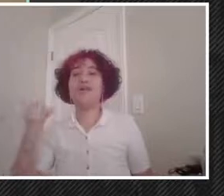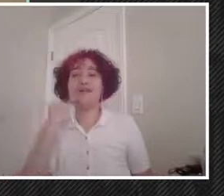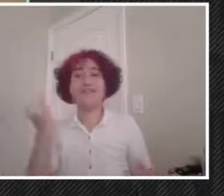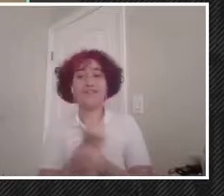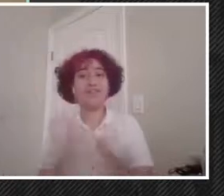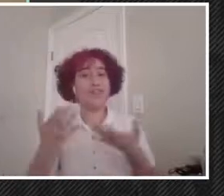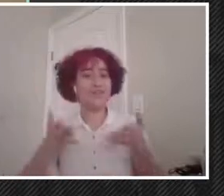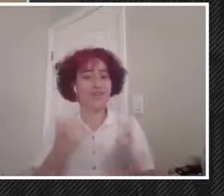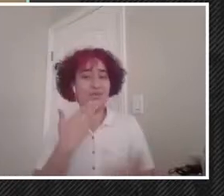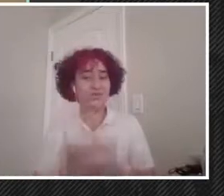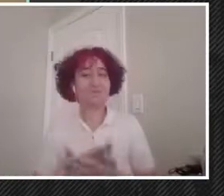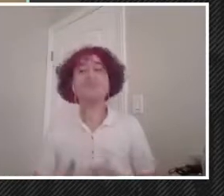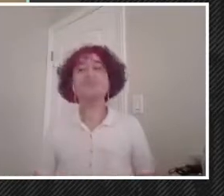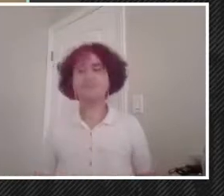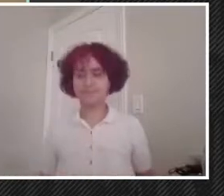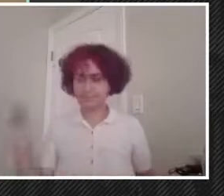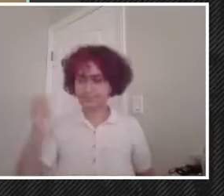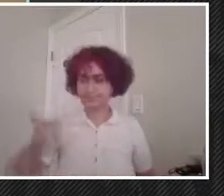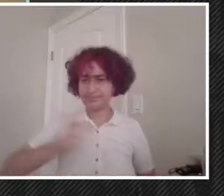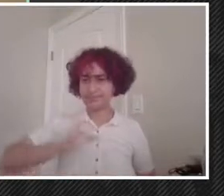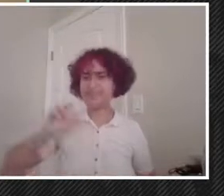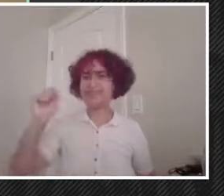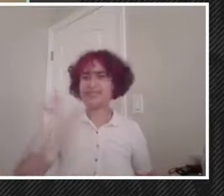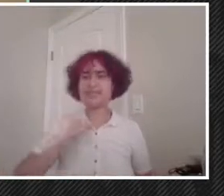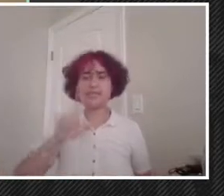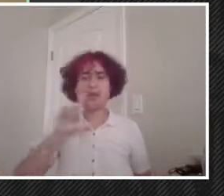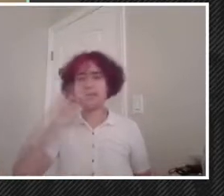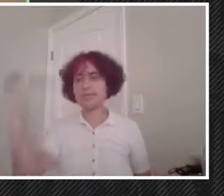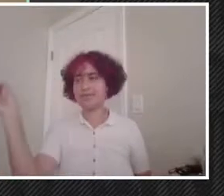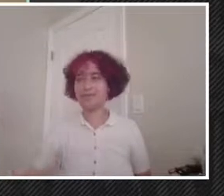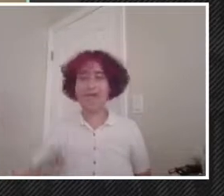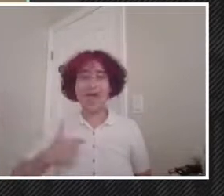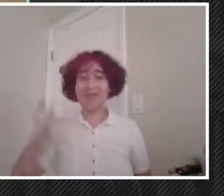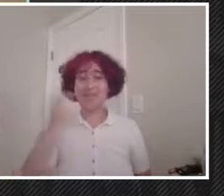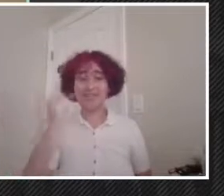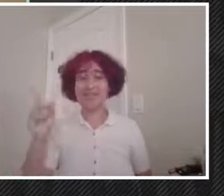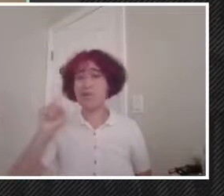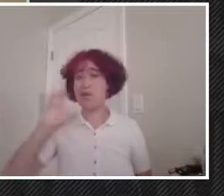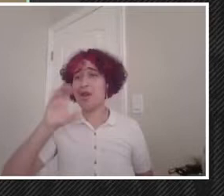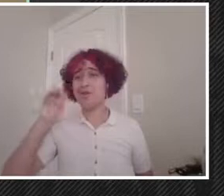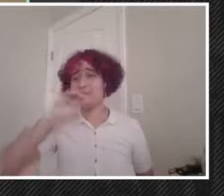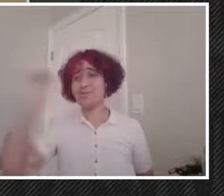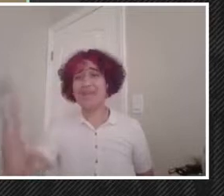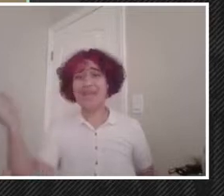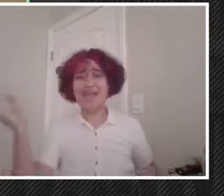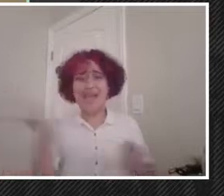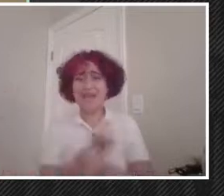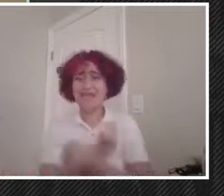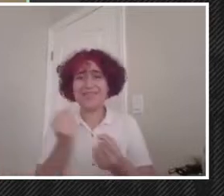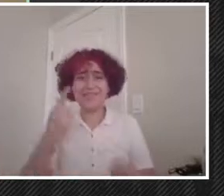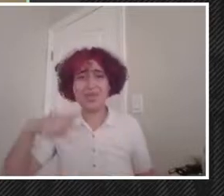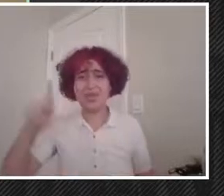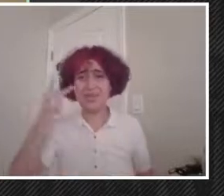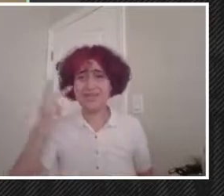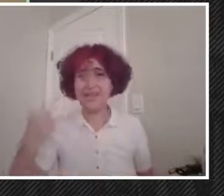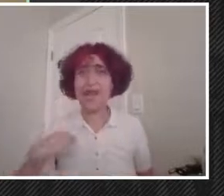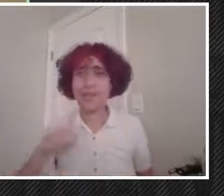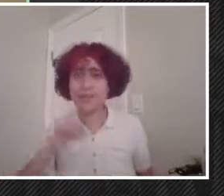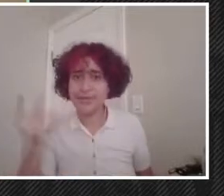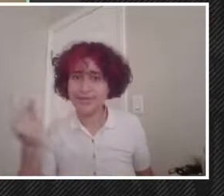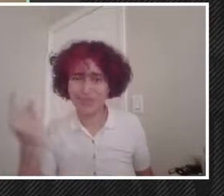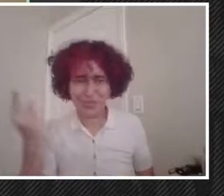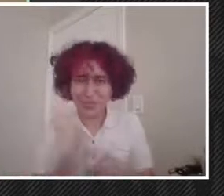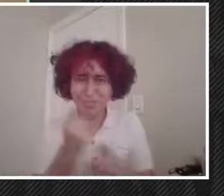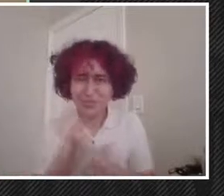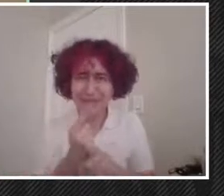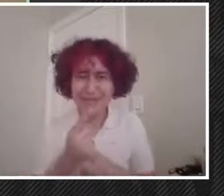every single thing that my fellow panelists said come to fruition. I really do, right? And to pick up on what you were saying, Dashika,